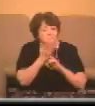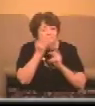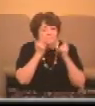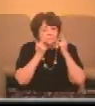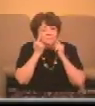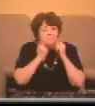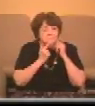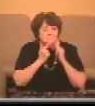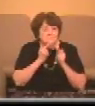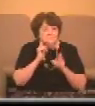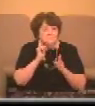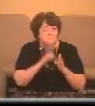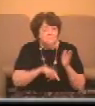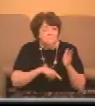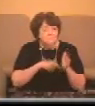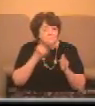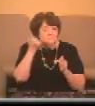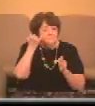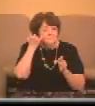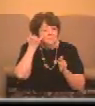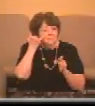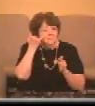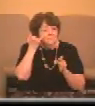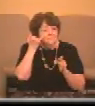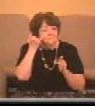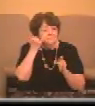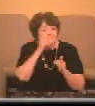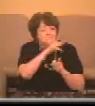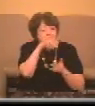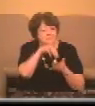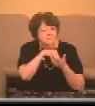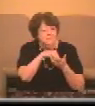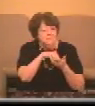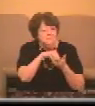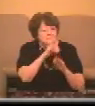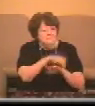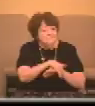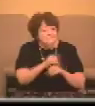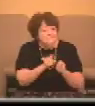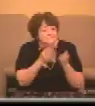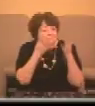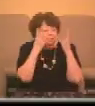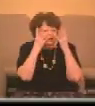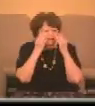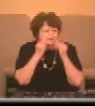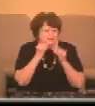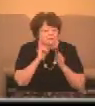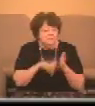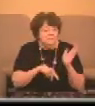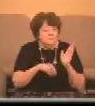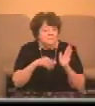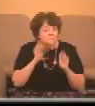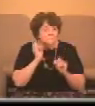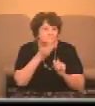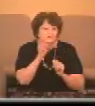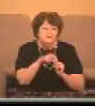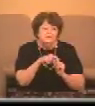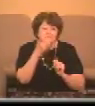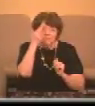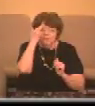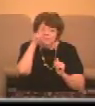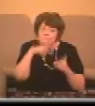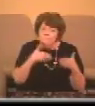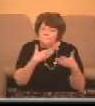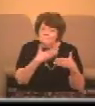through tears? And what if thousand sleepless nights are what it takes to